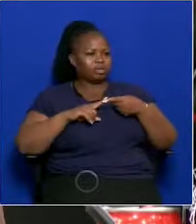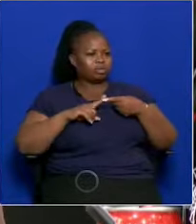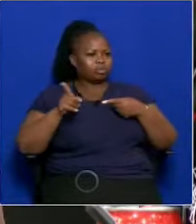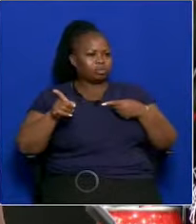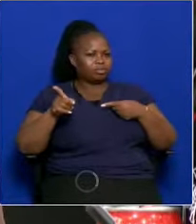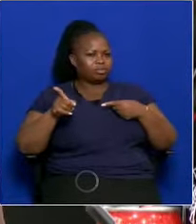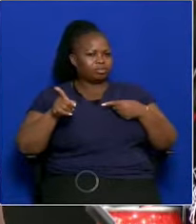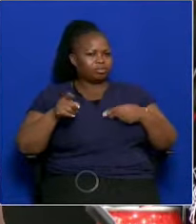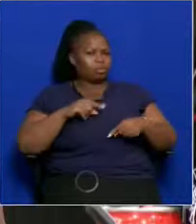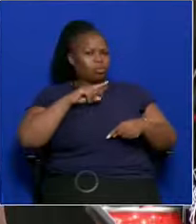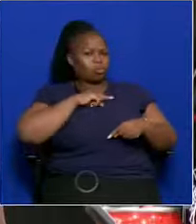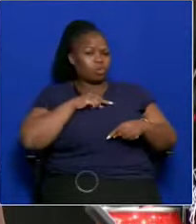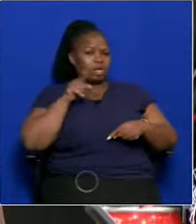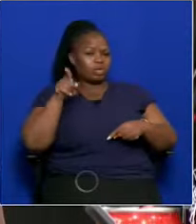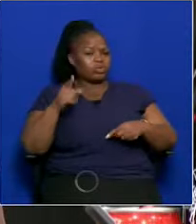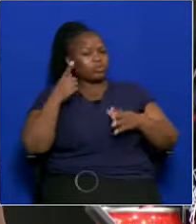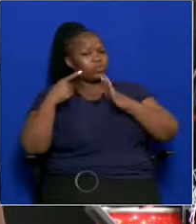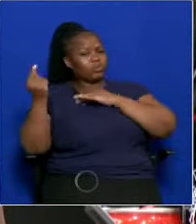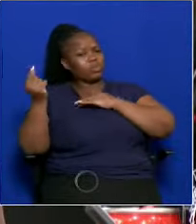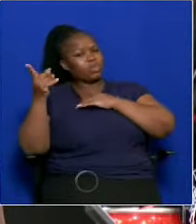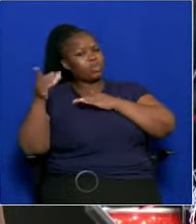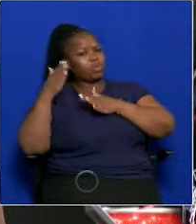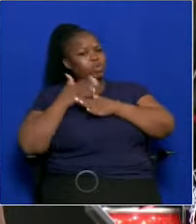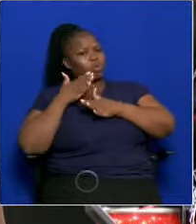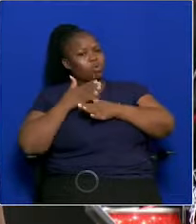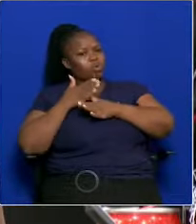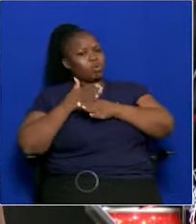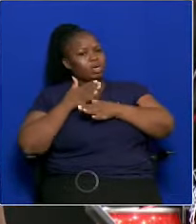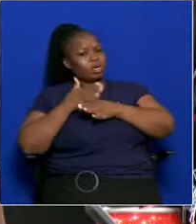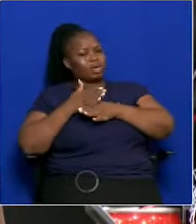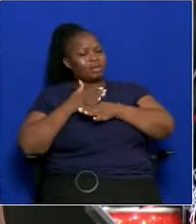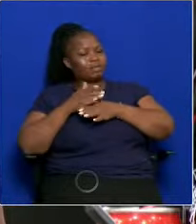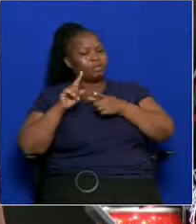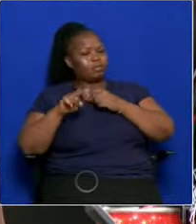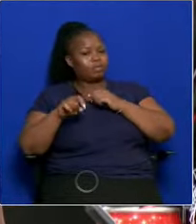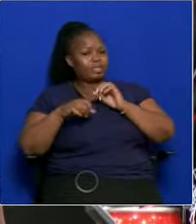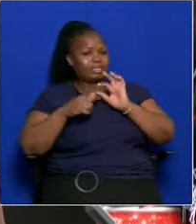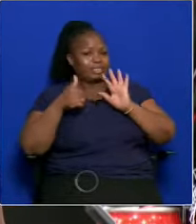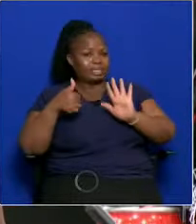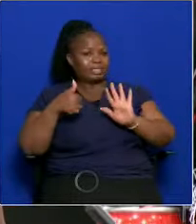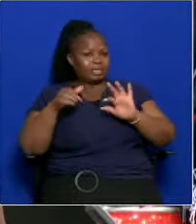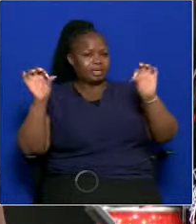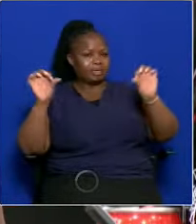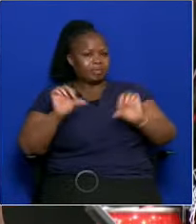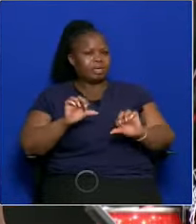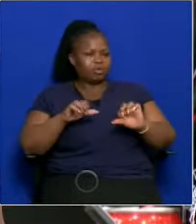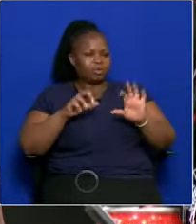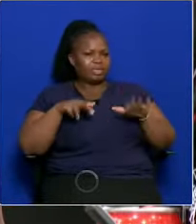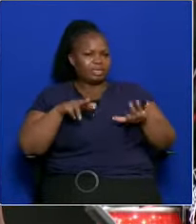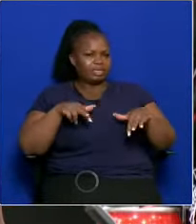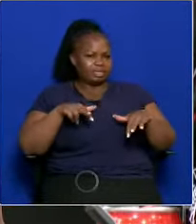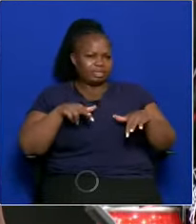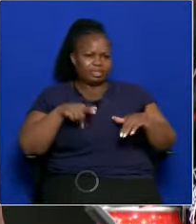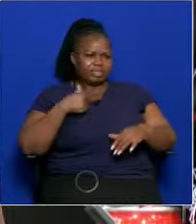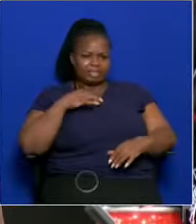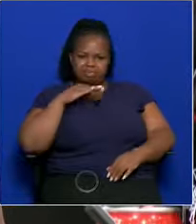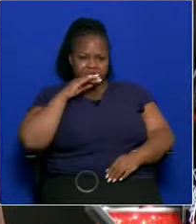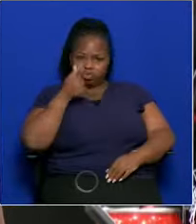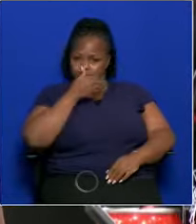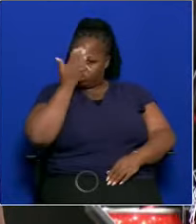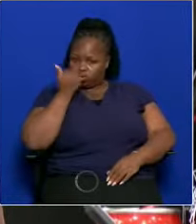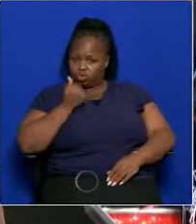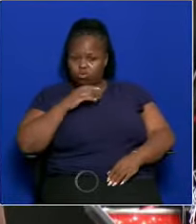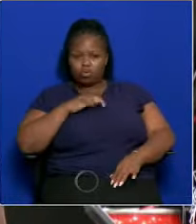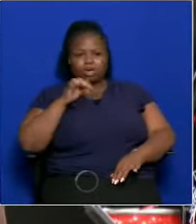had an operation from the 6th and you returned on the 18th, it doesn't mean you didn't know. You had those two calls in that